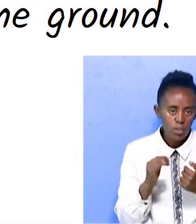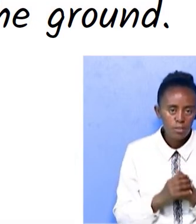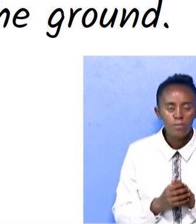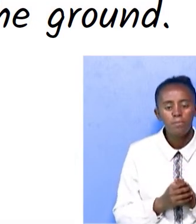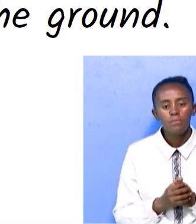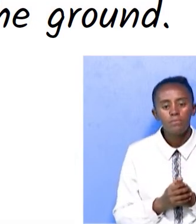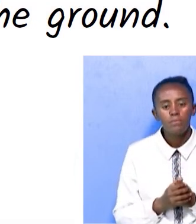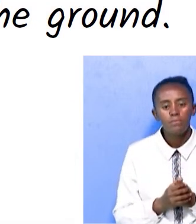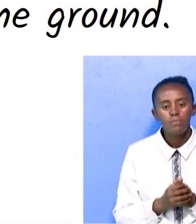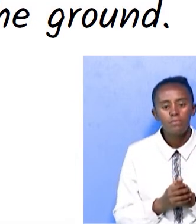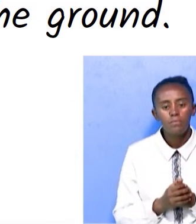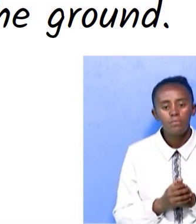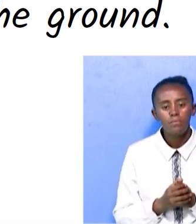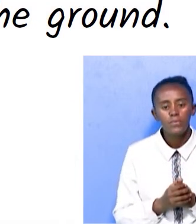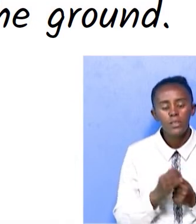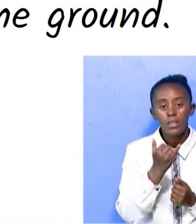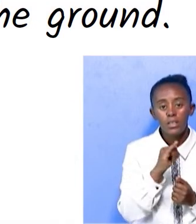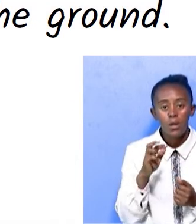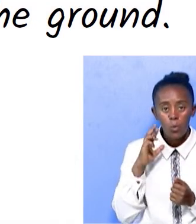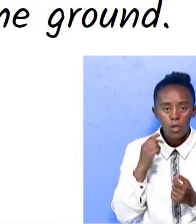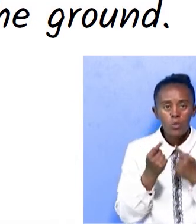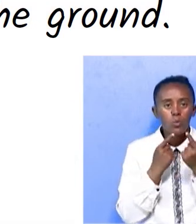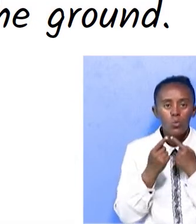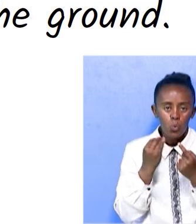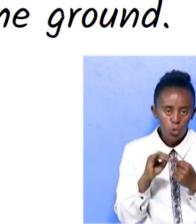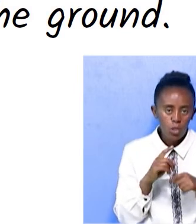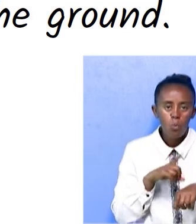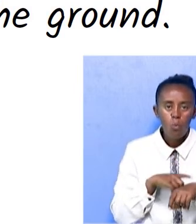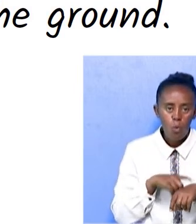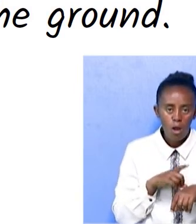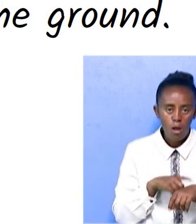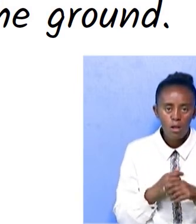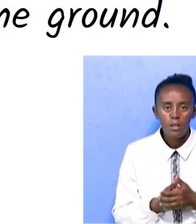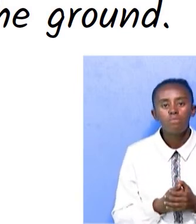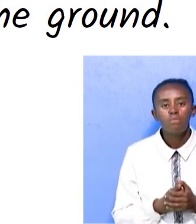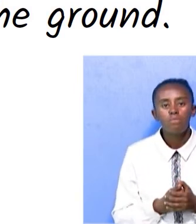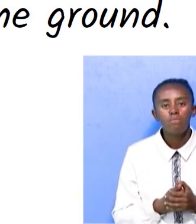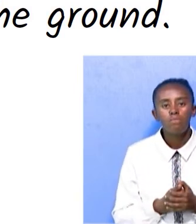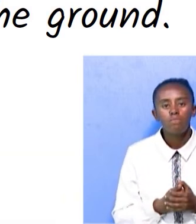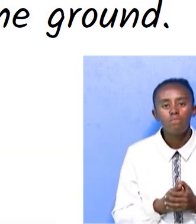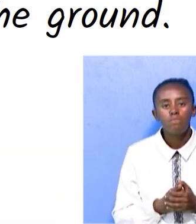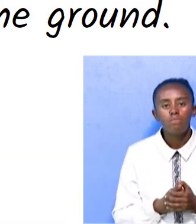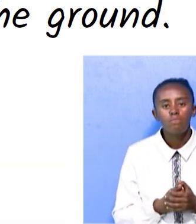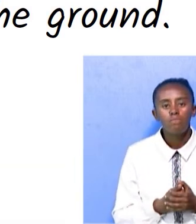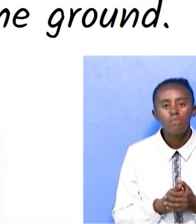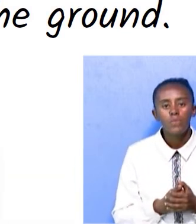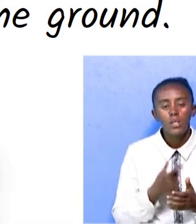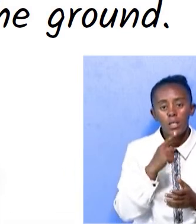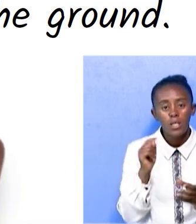See, they were talking while The